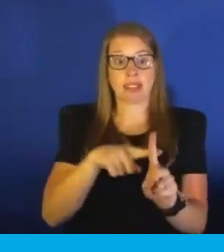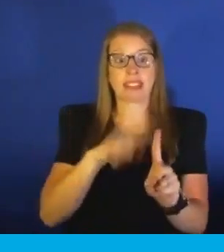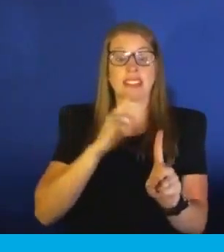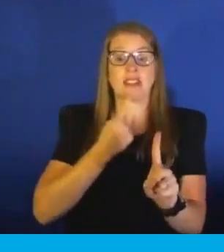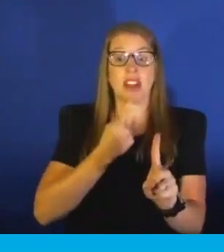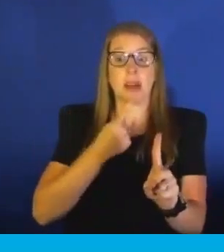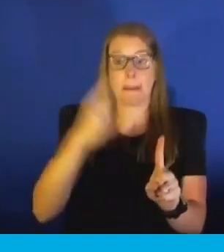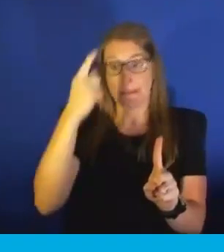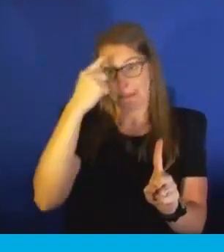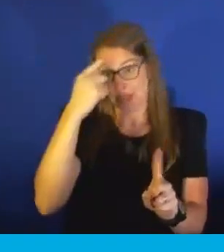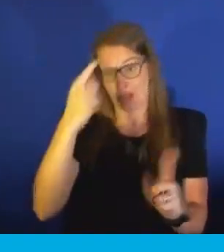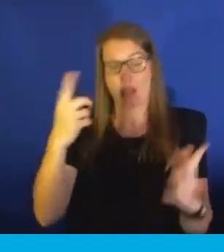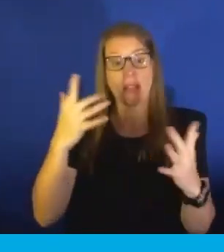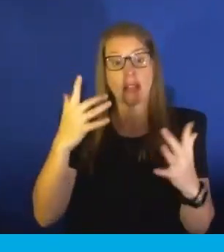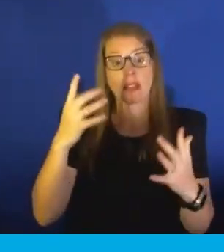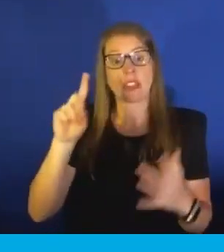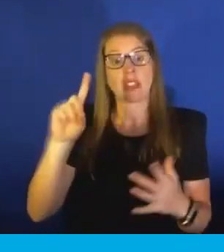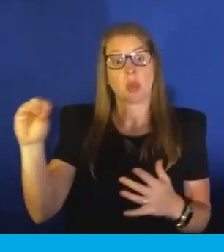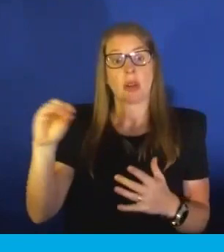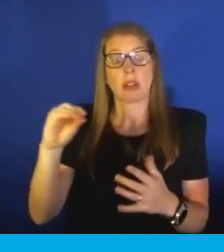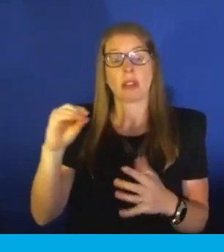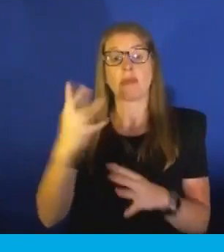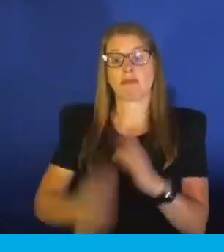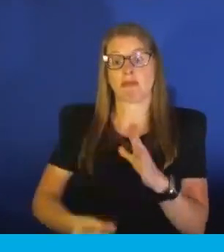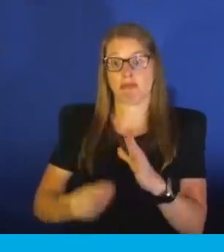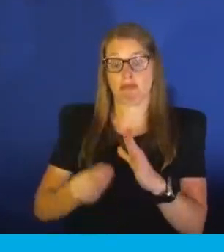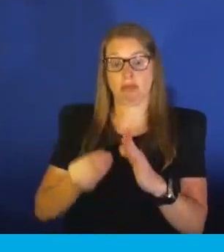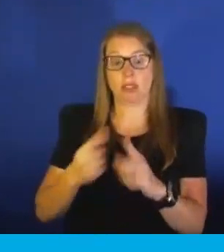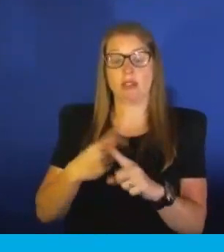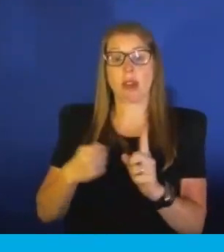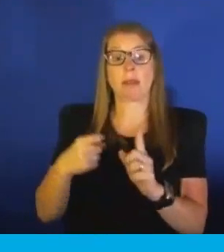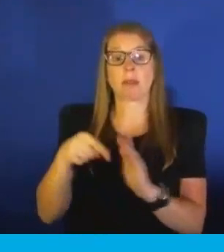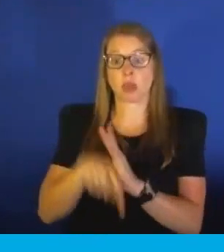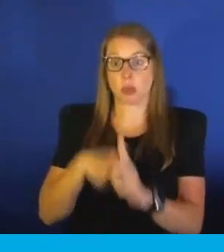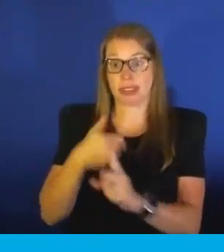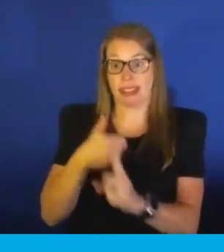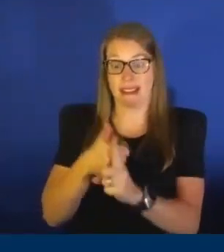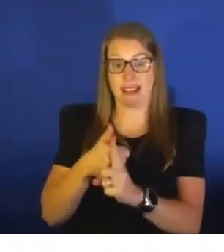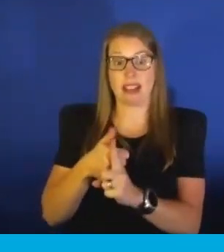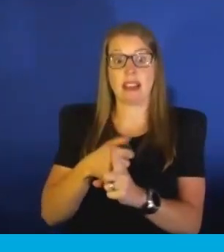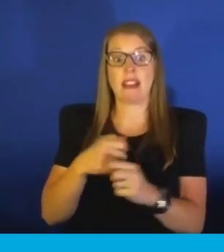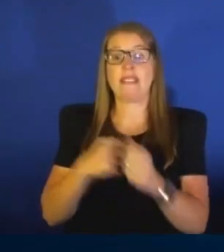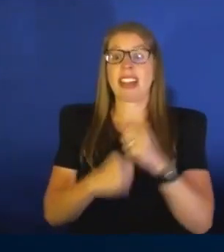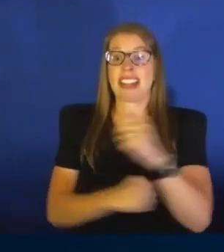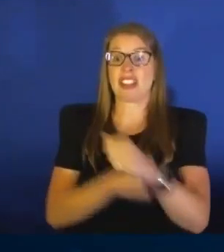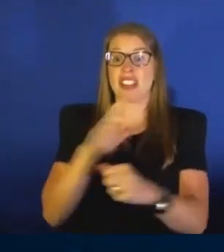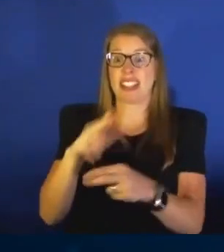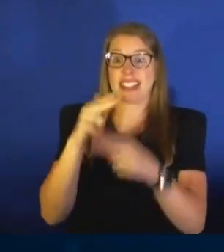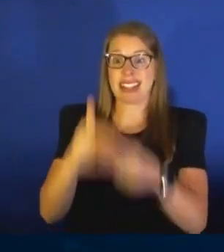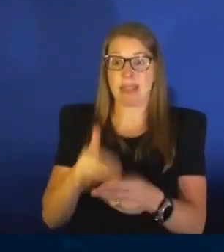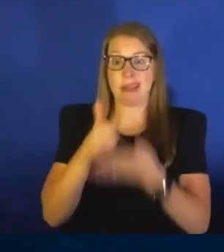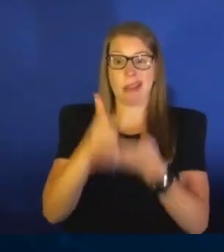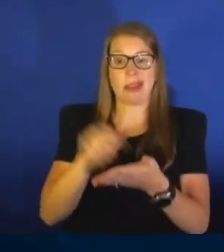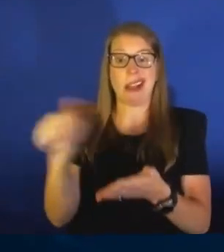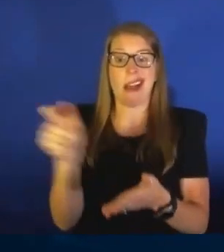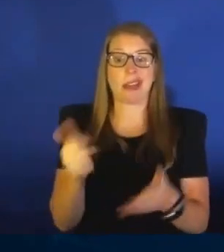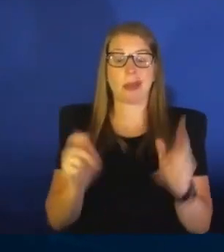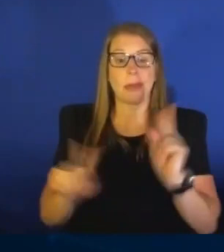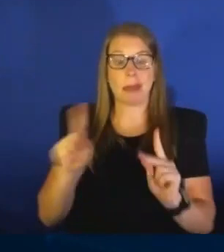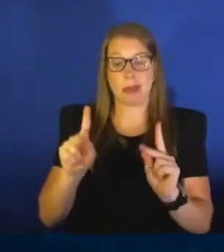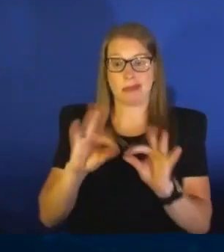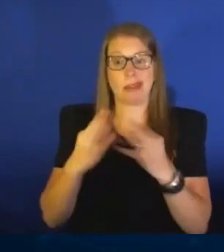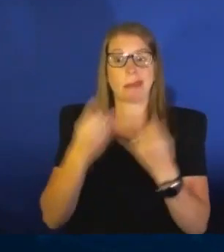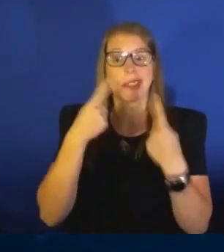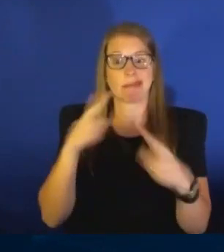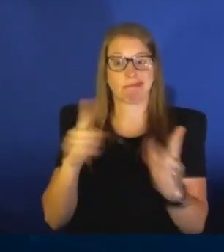one family after losing their son to suicide, and how the foundation in his name is helping others. That's Tuesday at 8 on these social media